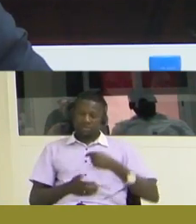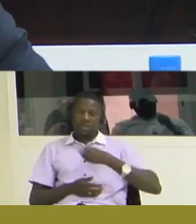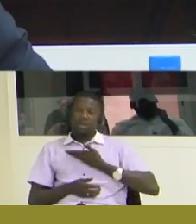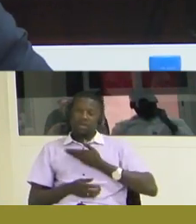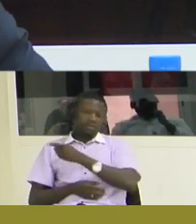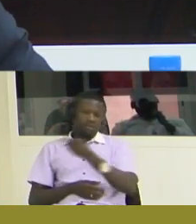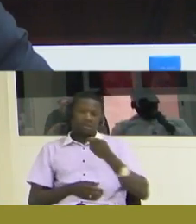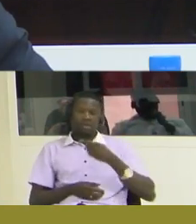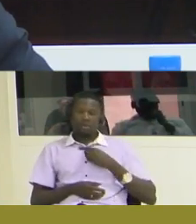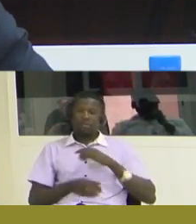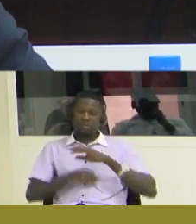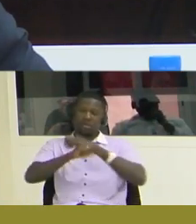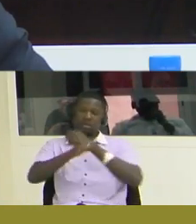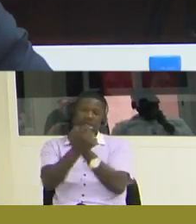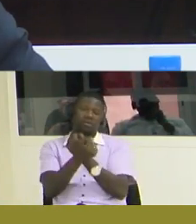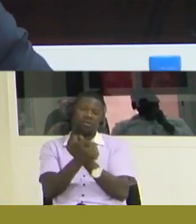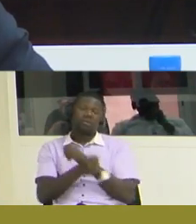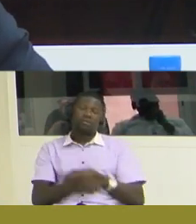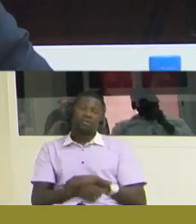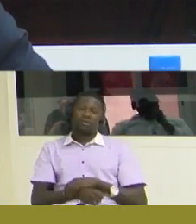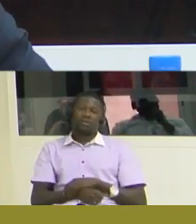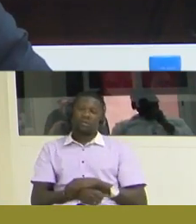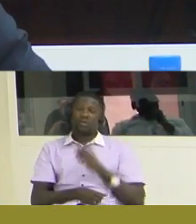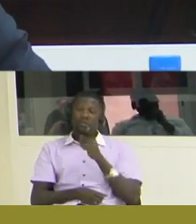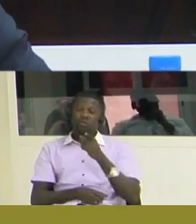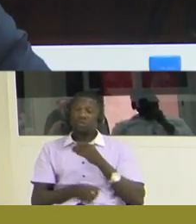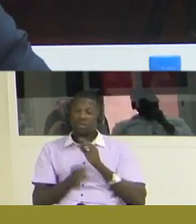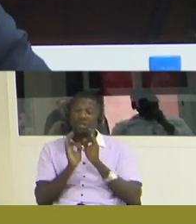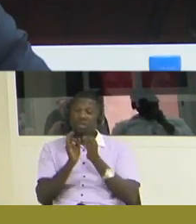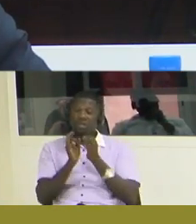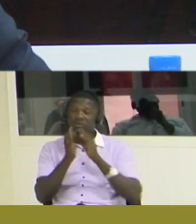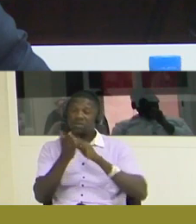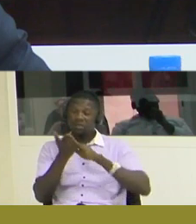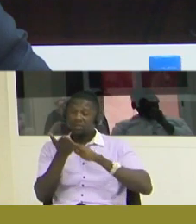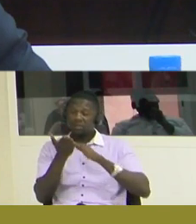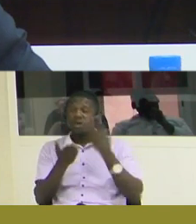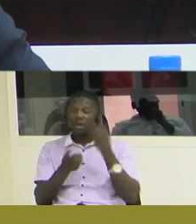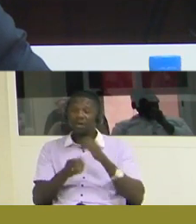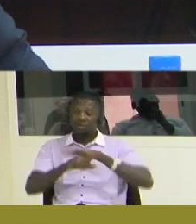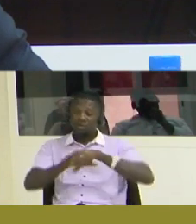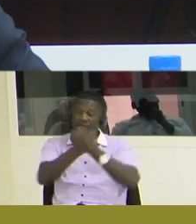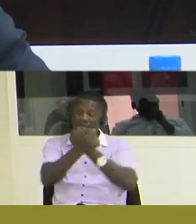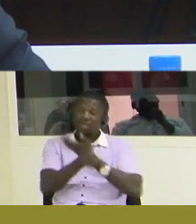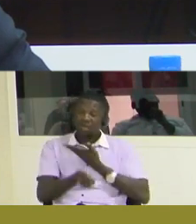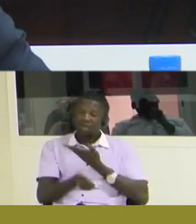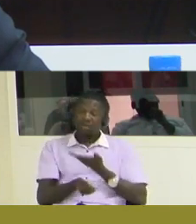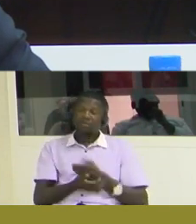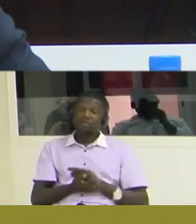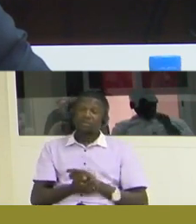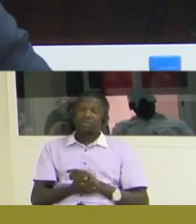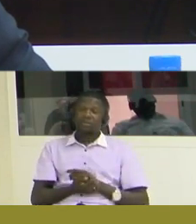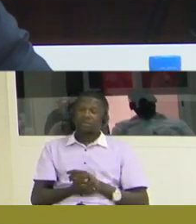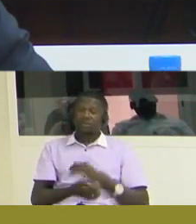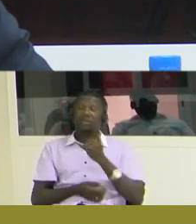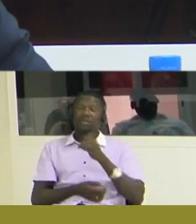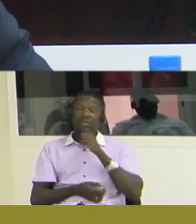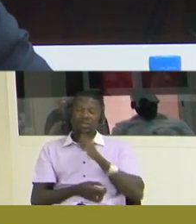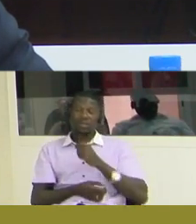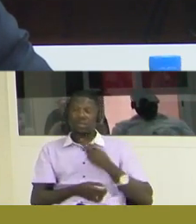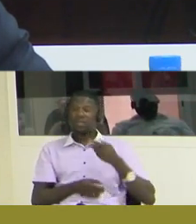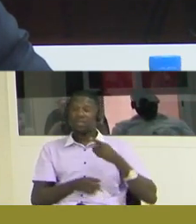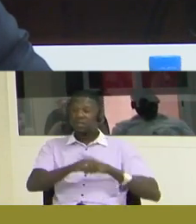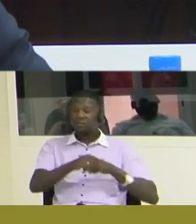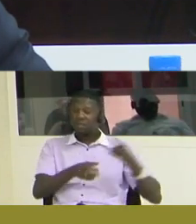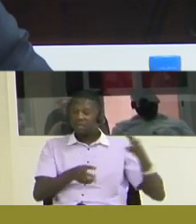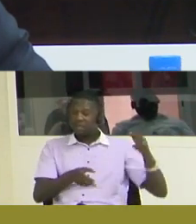could you describe how that hot yes as soon as they came into the cavity we could hear them coming I